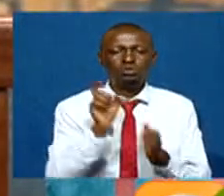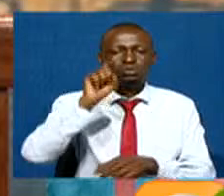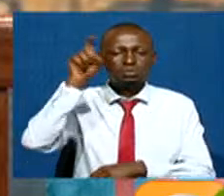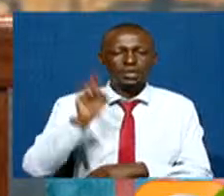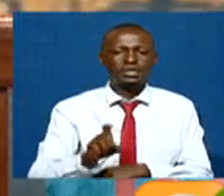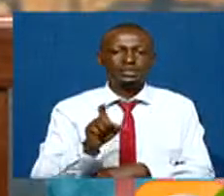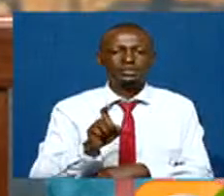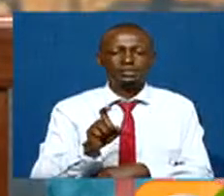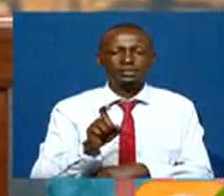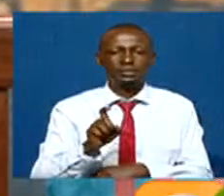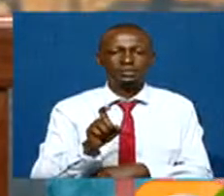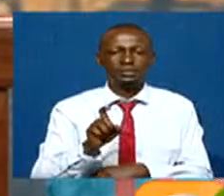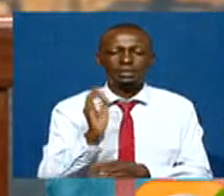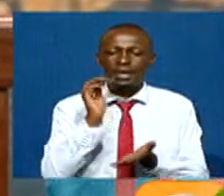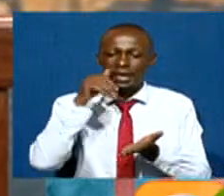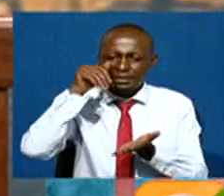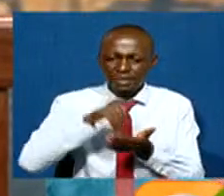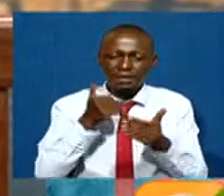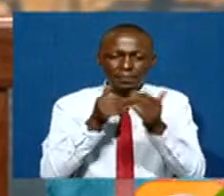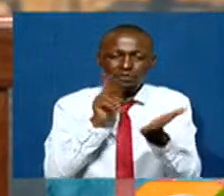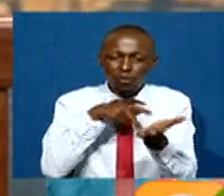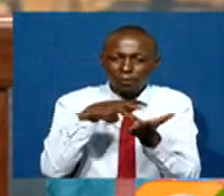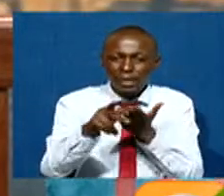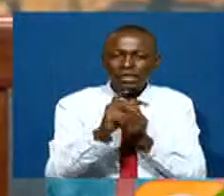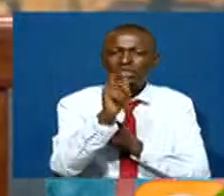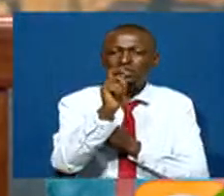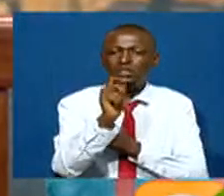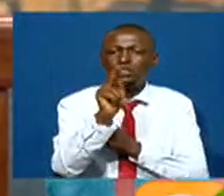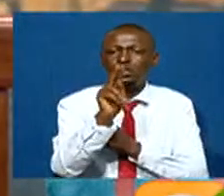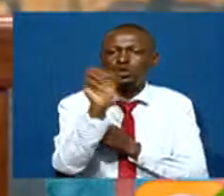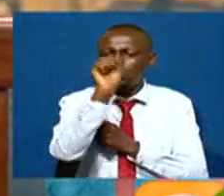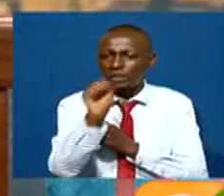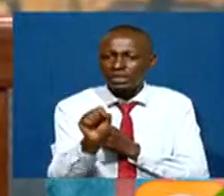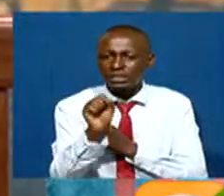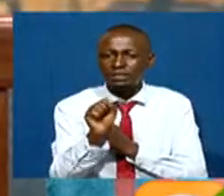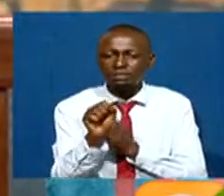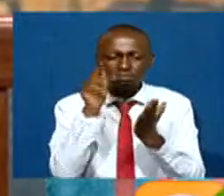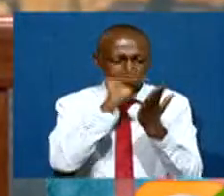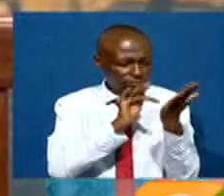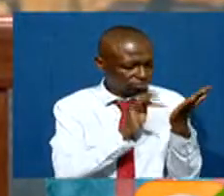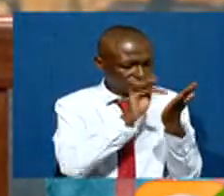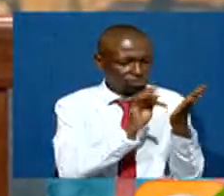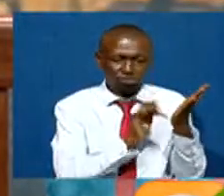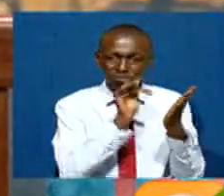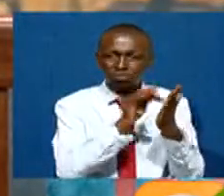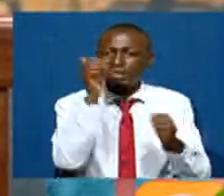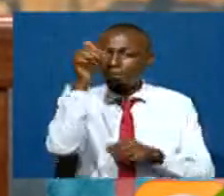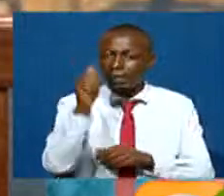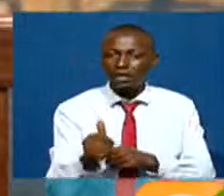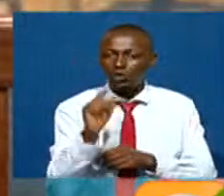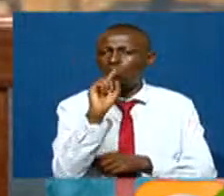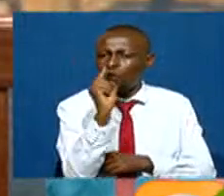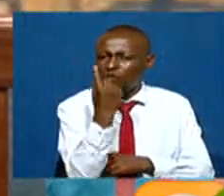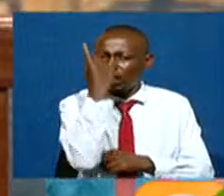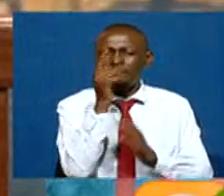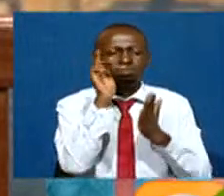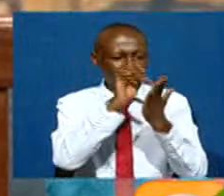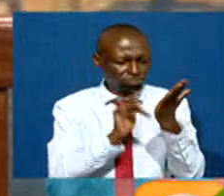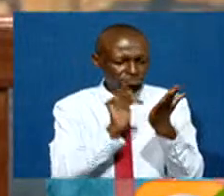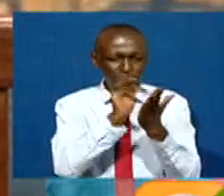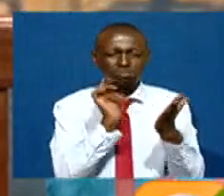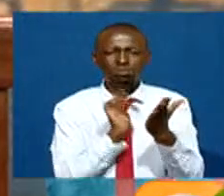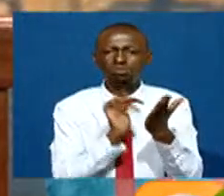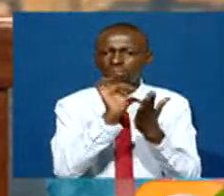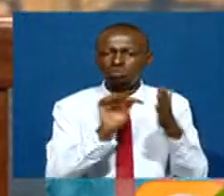if you had bought any tokens before that and you have not loaded them into your prepaid meter, you load them first. Then after